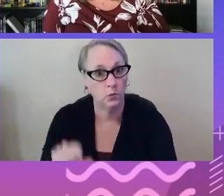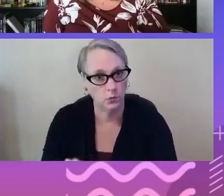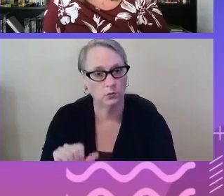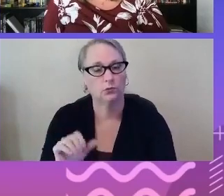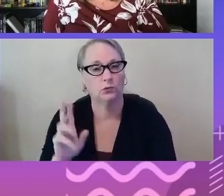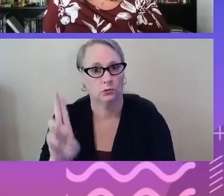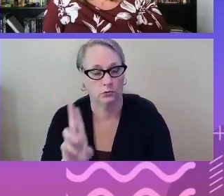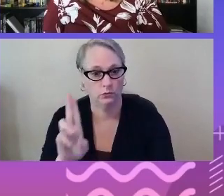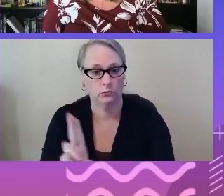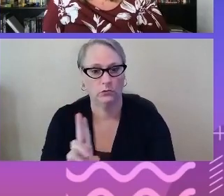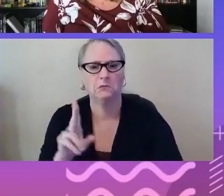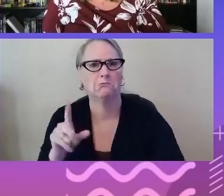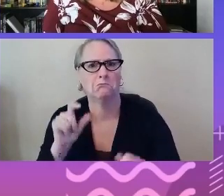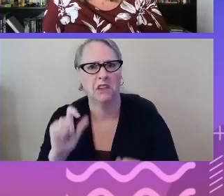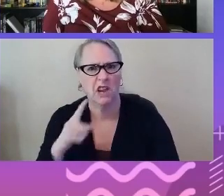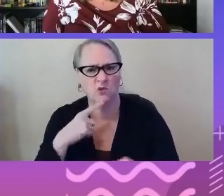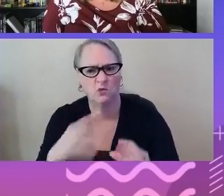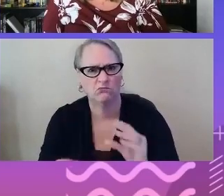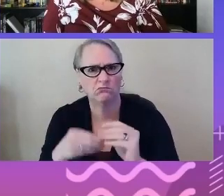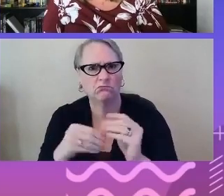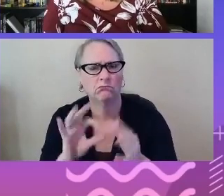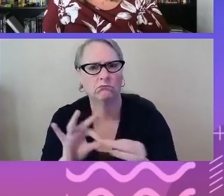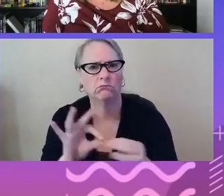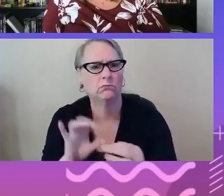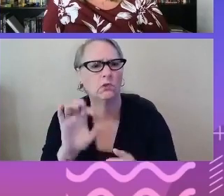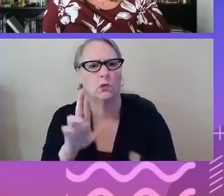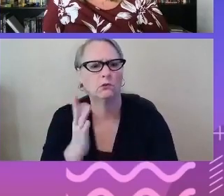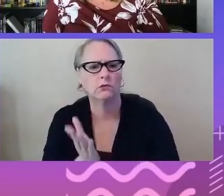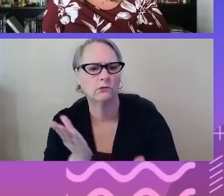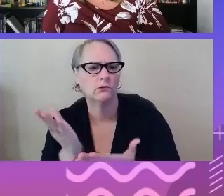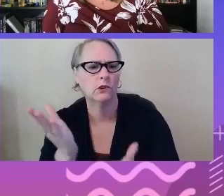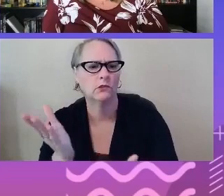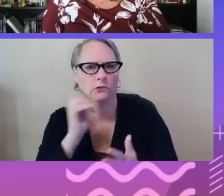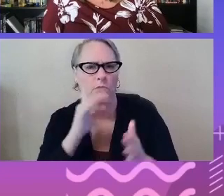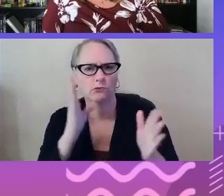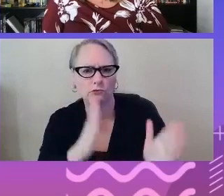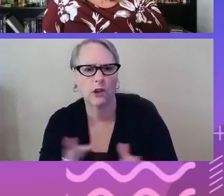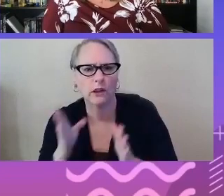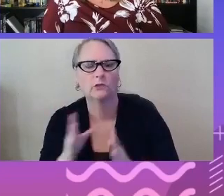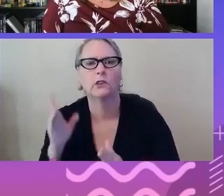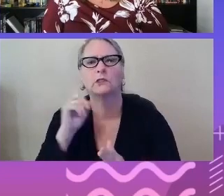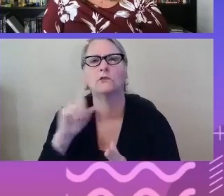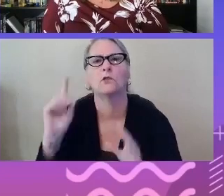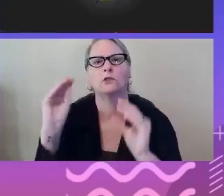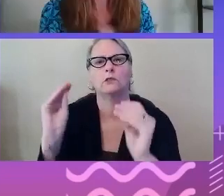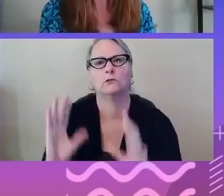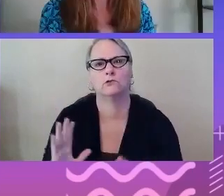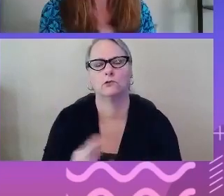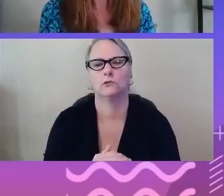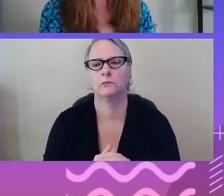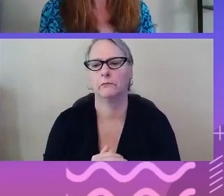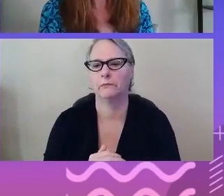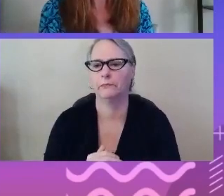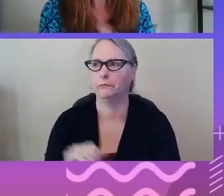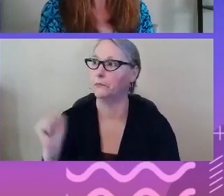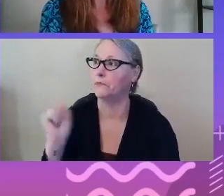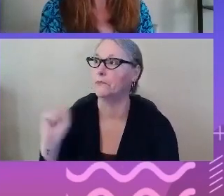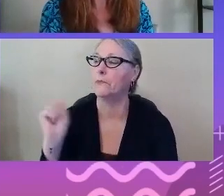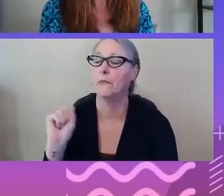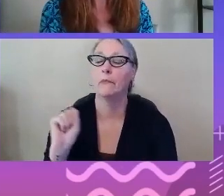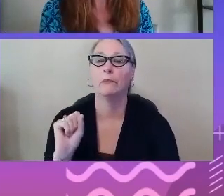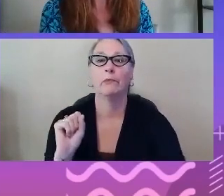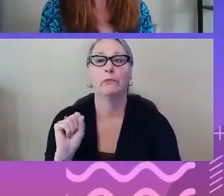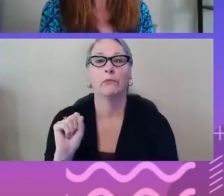bit more about that and what your suggestions or strategies for teachers would be? Yeah. And what's interesting about that question